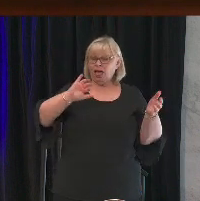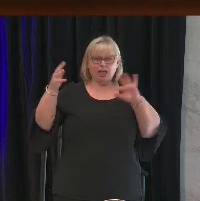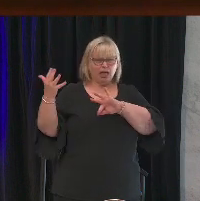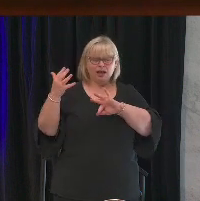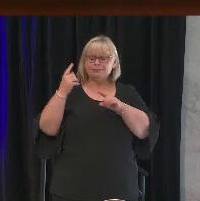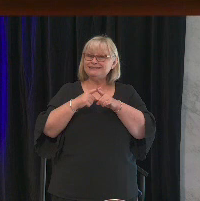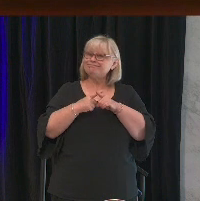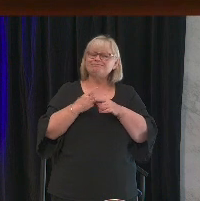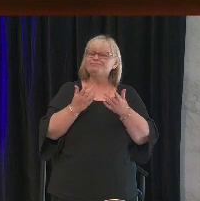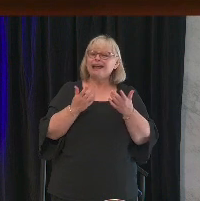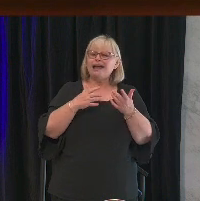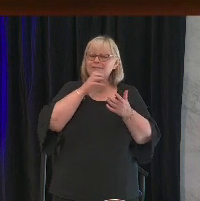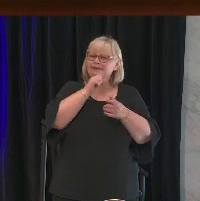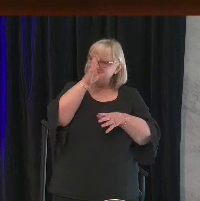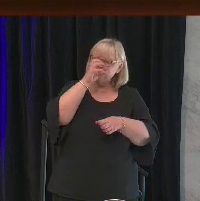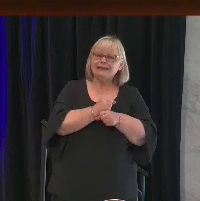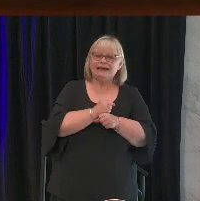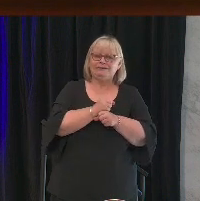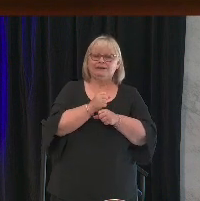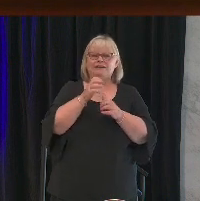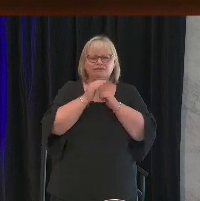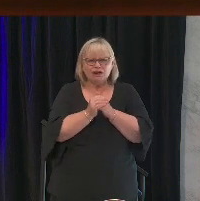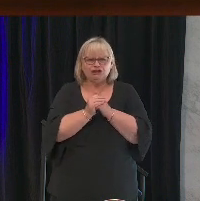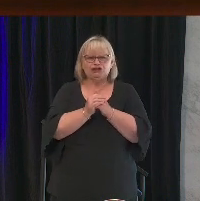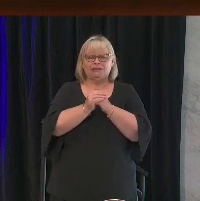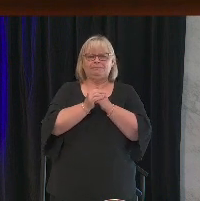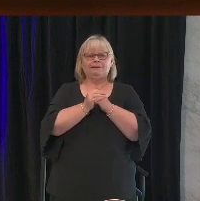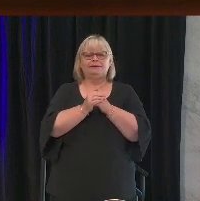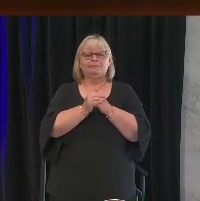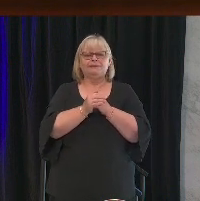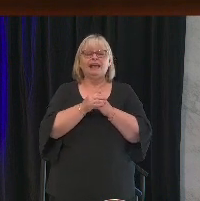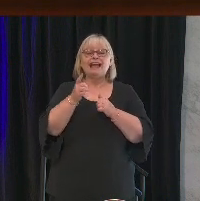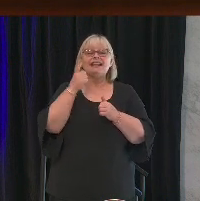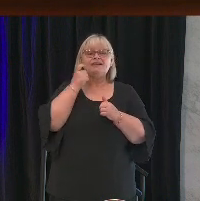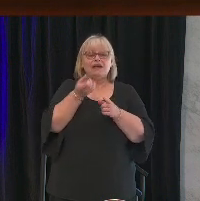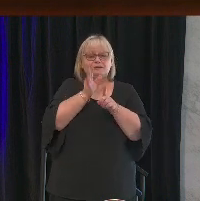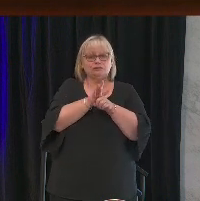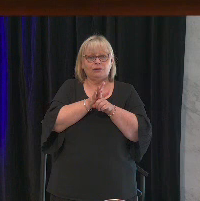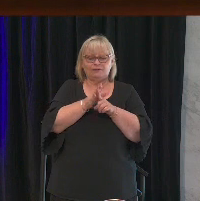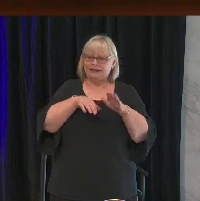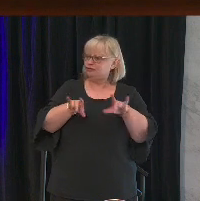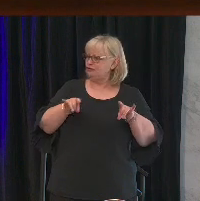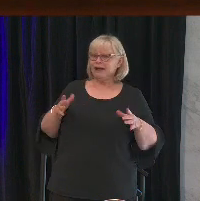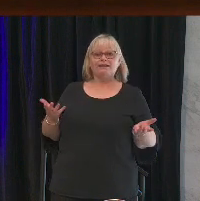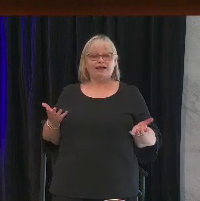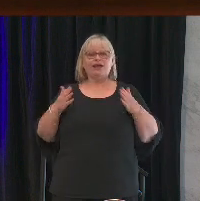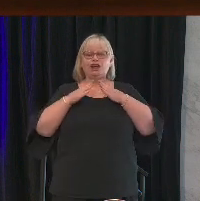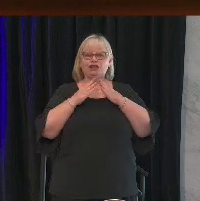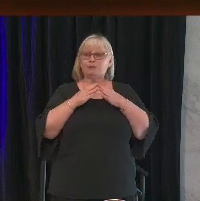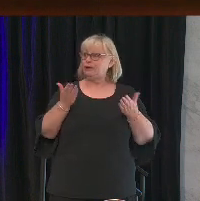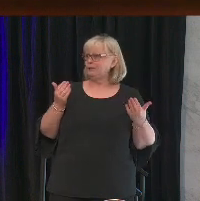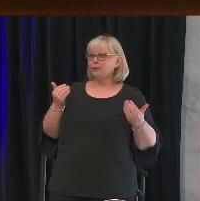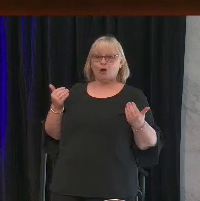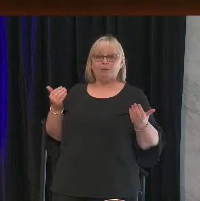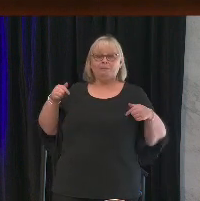his faith in humanity or the importance of friendship. At war's end, Eddie found himself home in Australia, where he was welcomed with